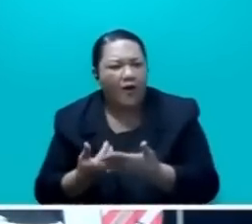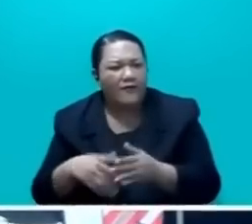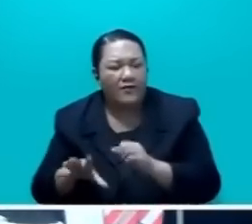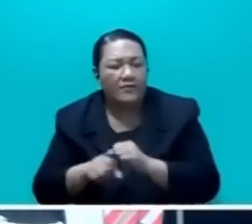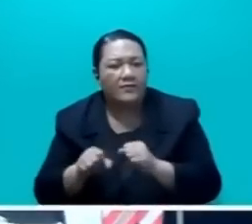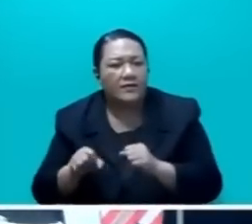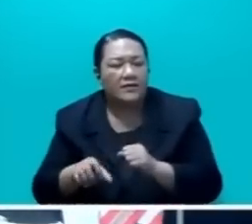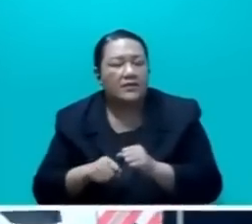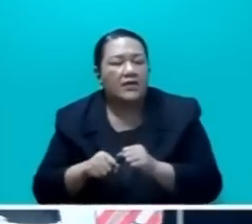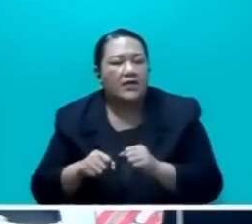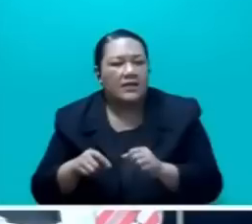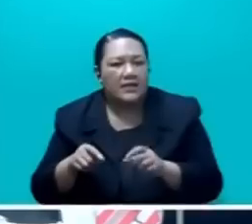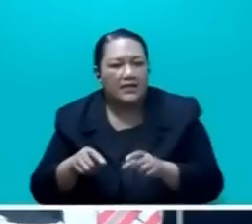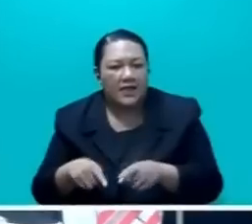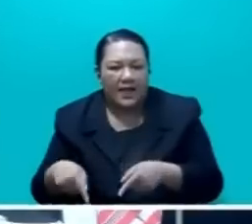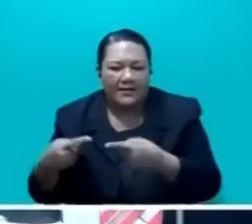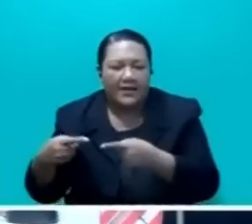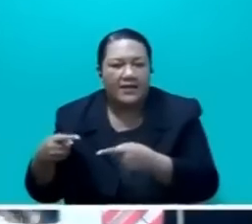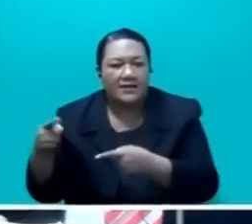personnel.